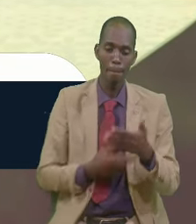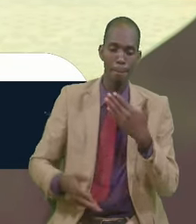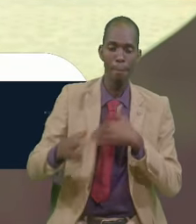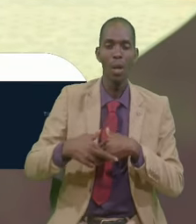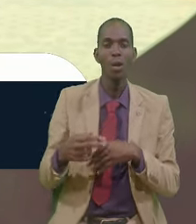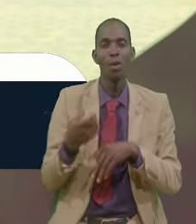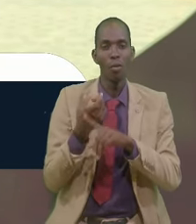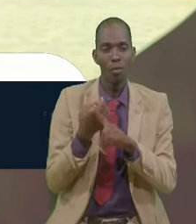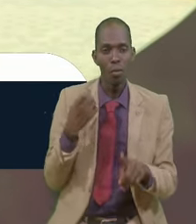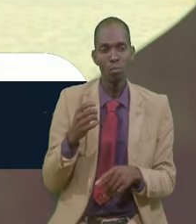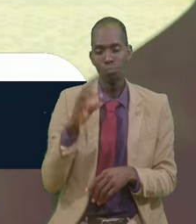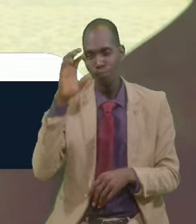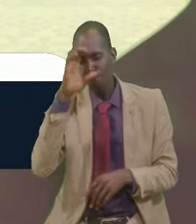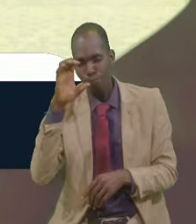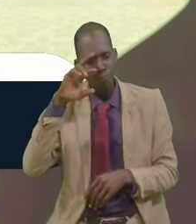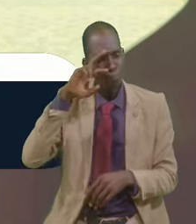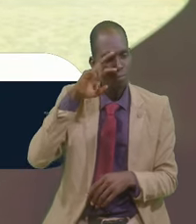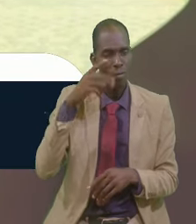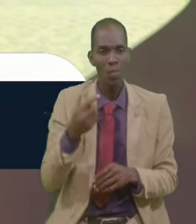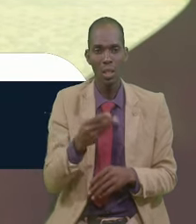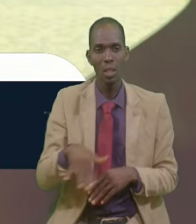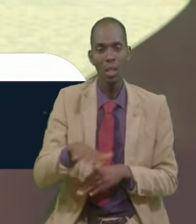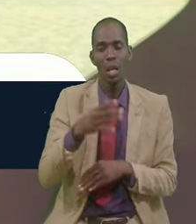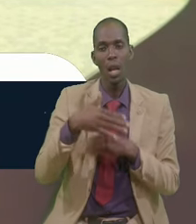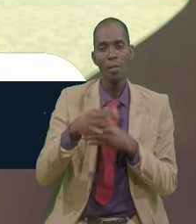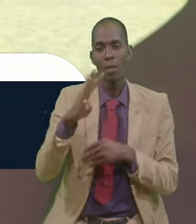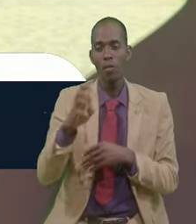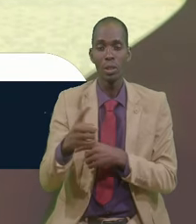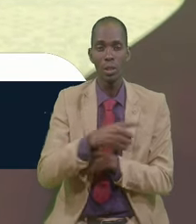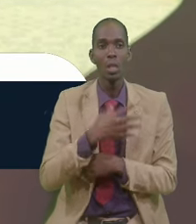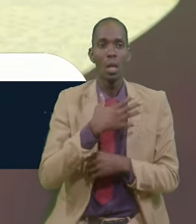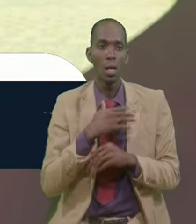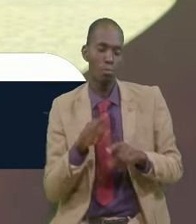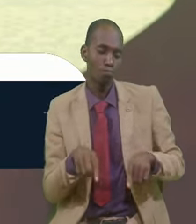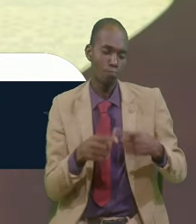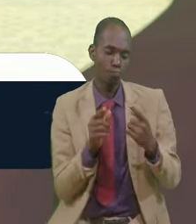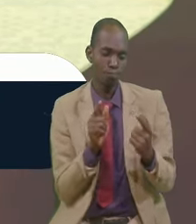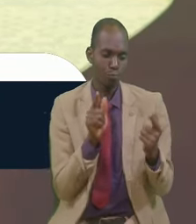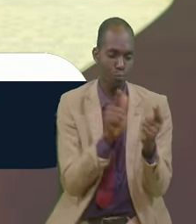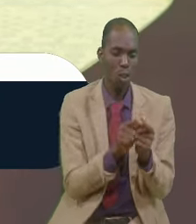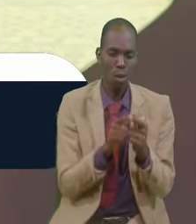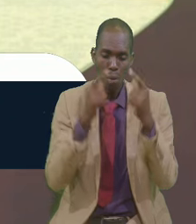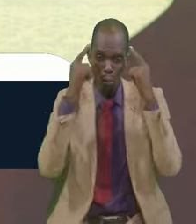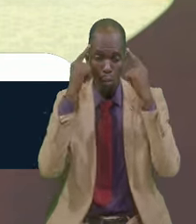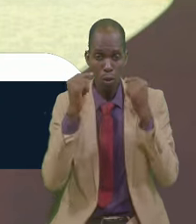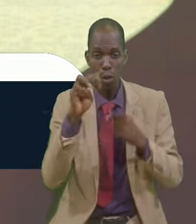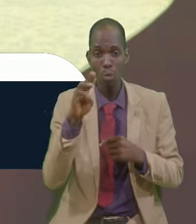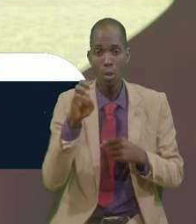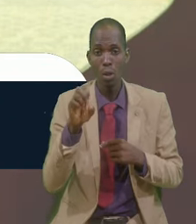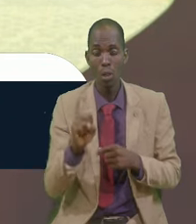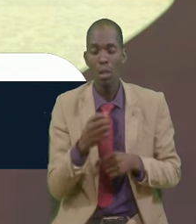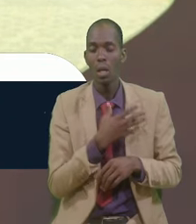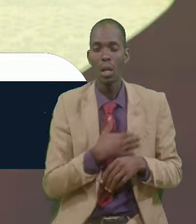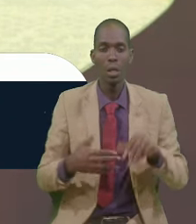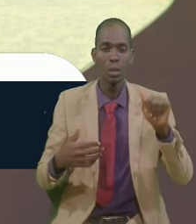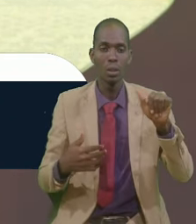after 40 days. And they went and came to Moses and to Aaron and to all the